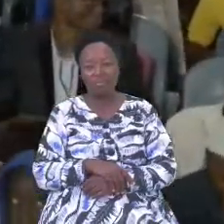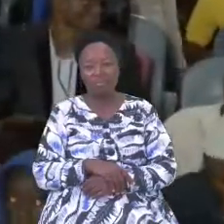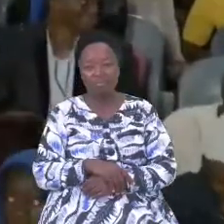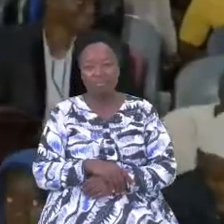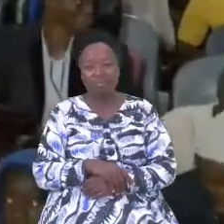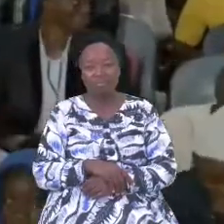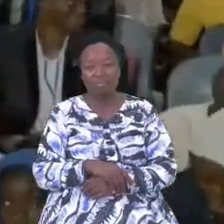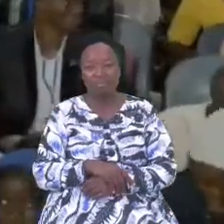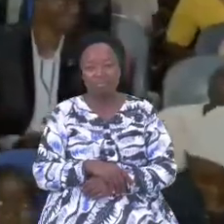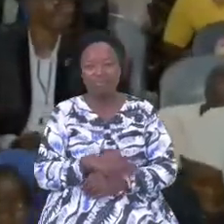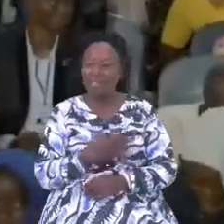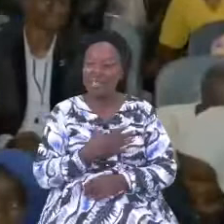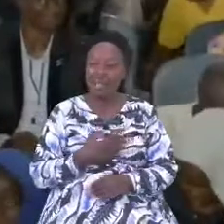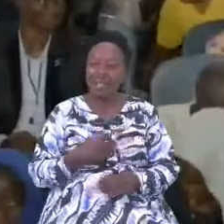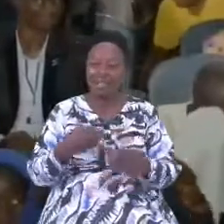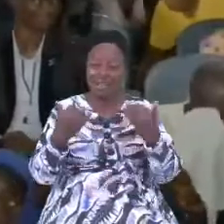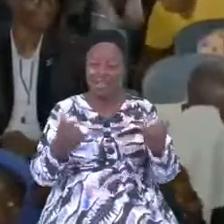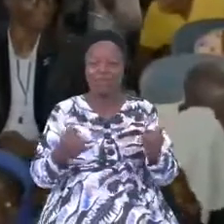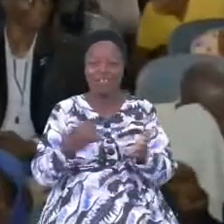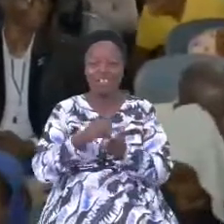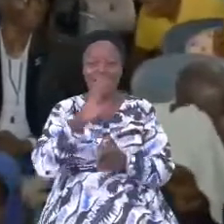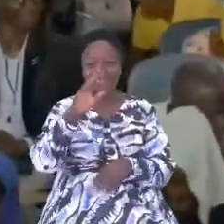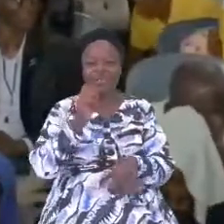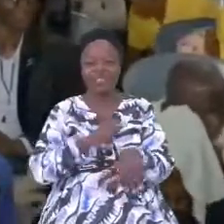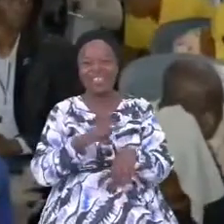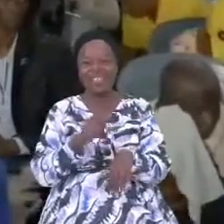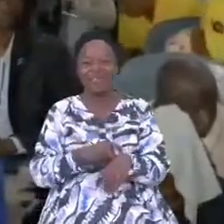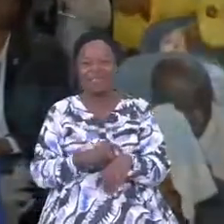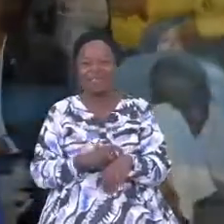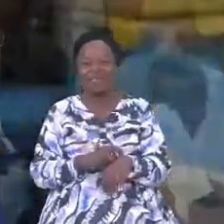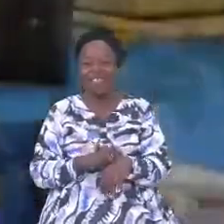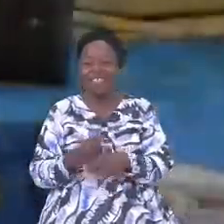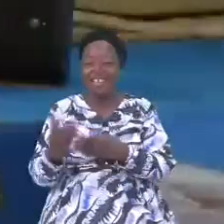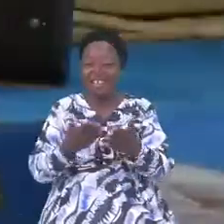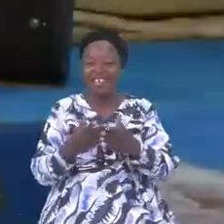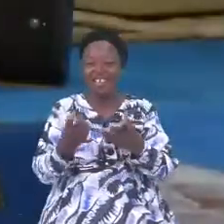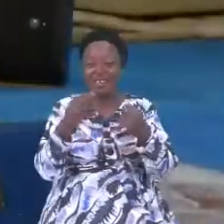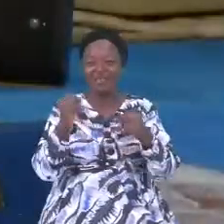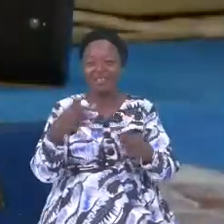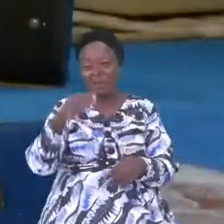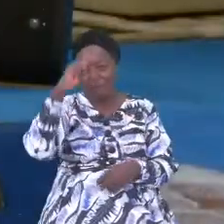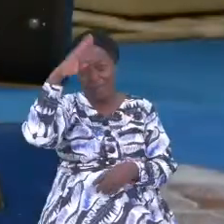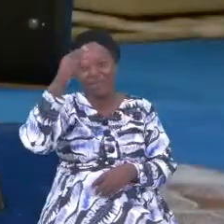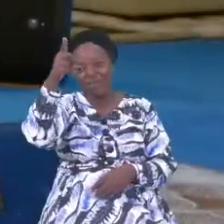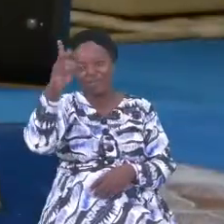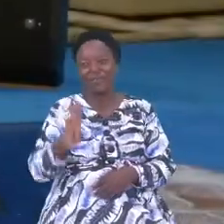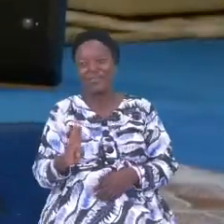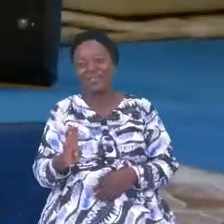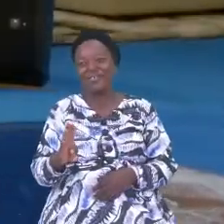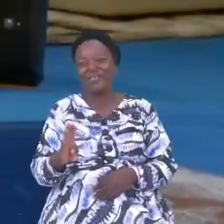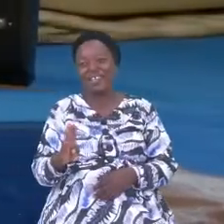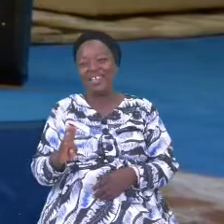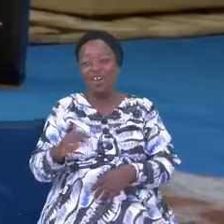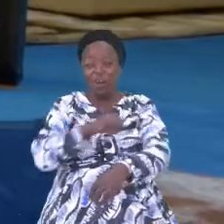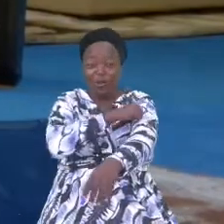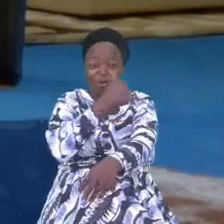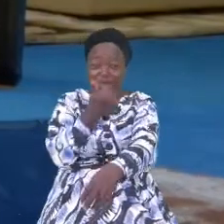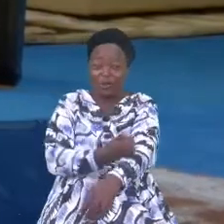And now, it's your time. Here comes the man of God. Authority of